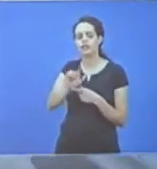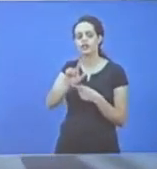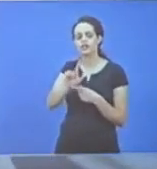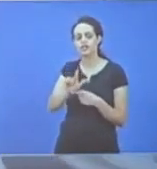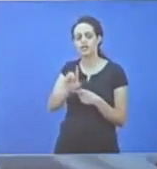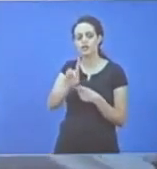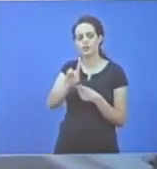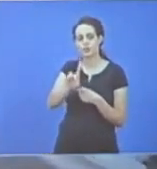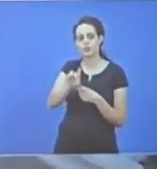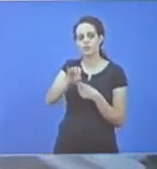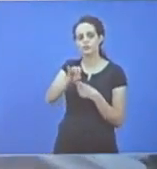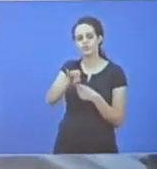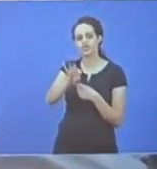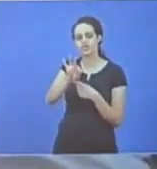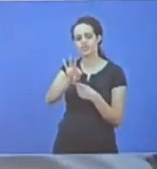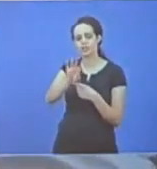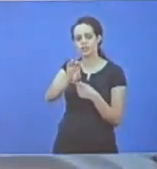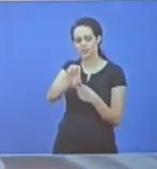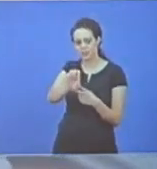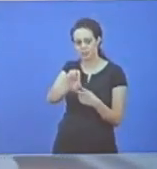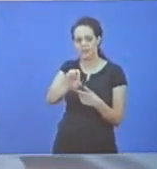And his wife Judith.